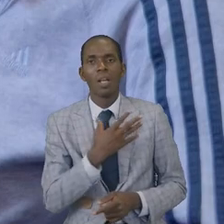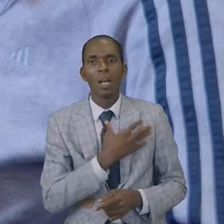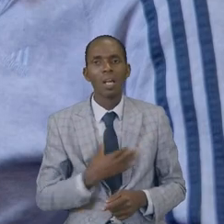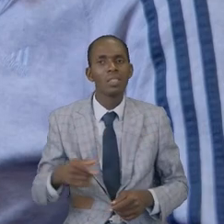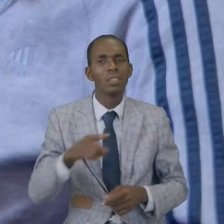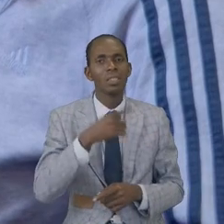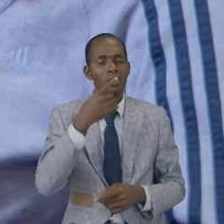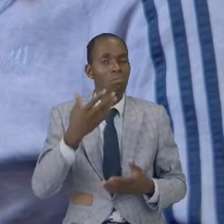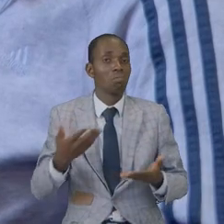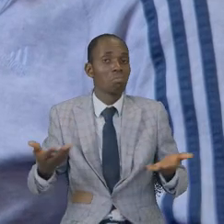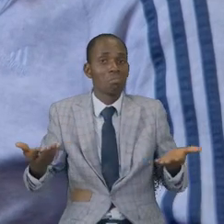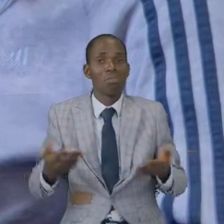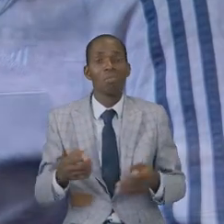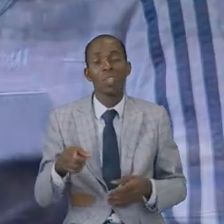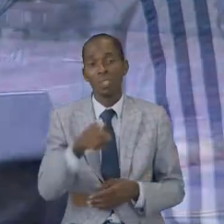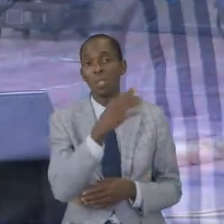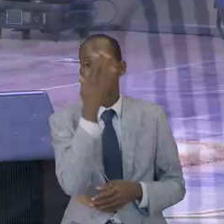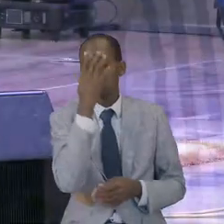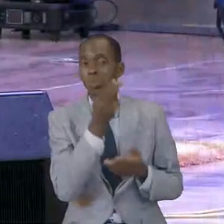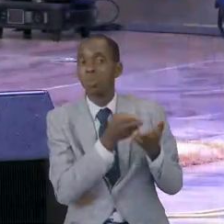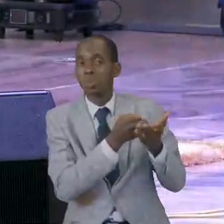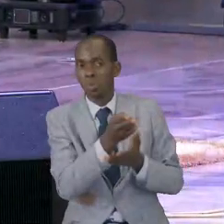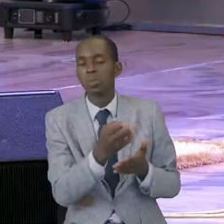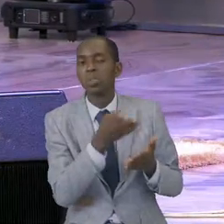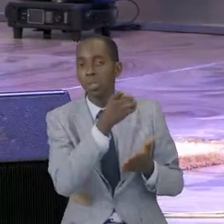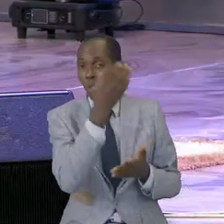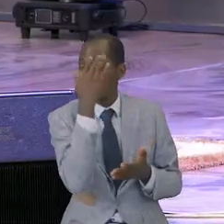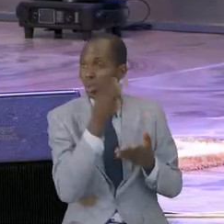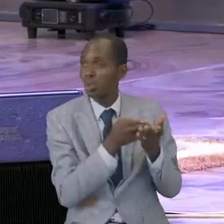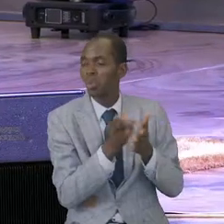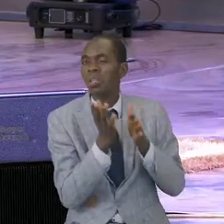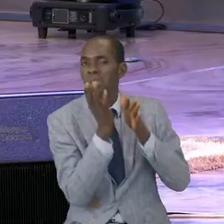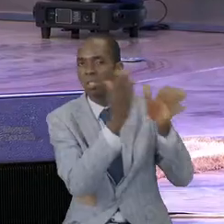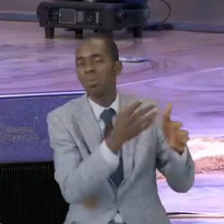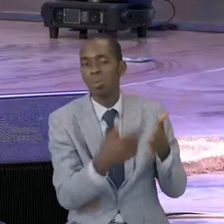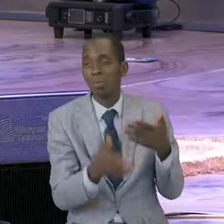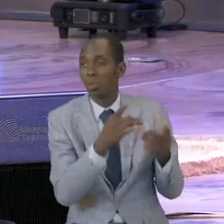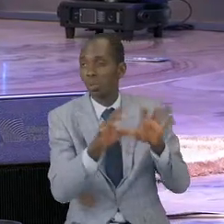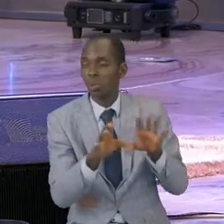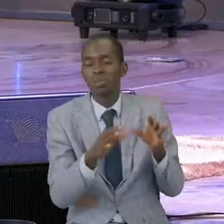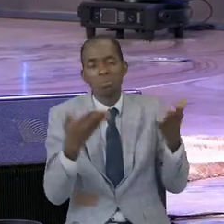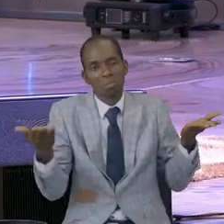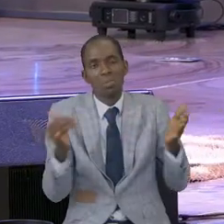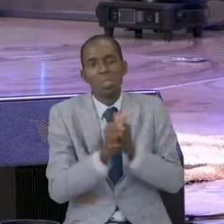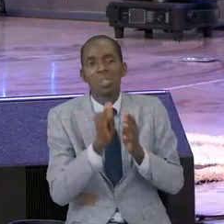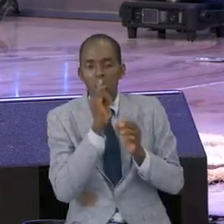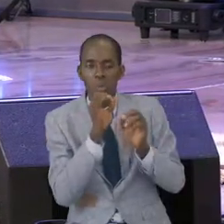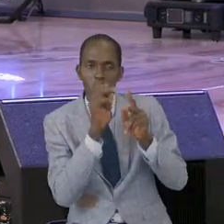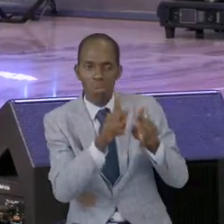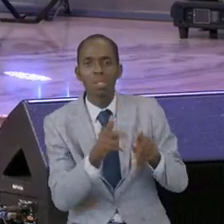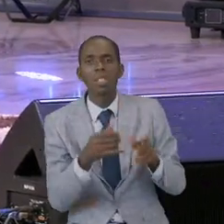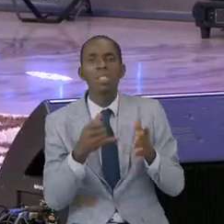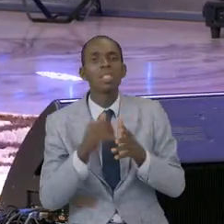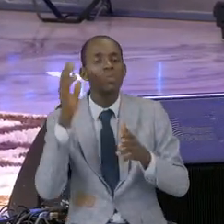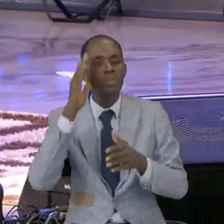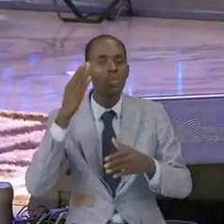say, well, they know the truth, it's now in their hand. Whatever they do, that's all right. They hinder the progress of